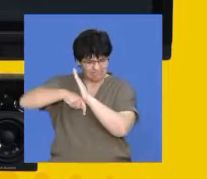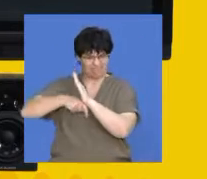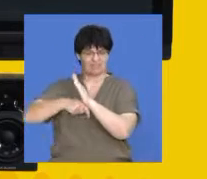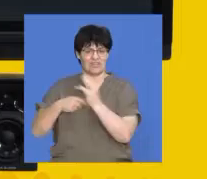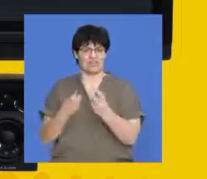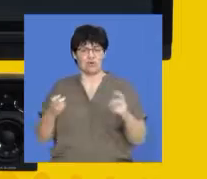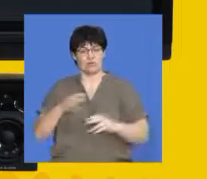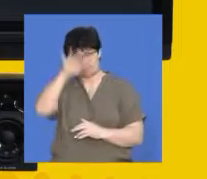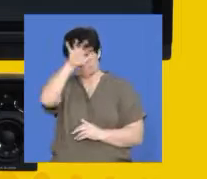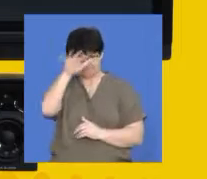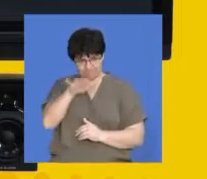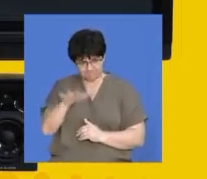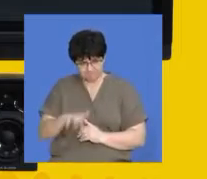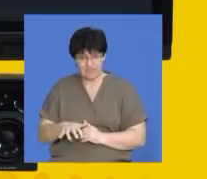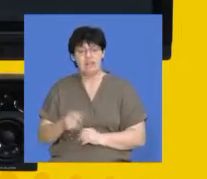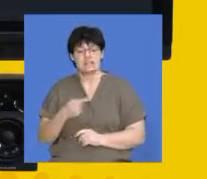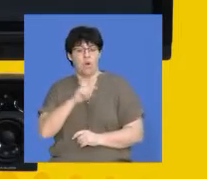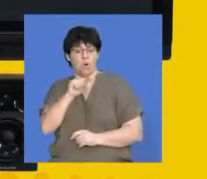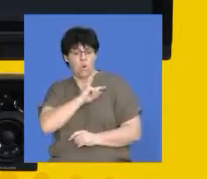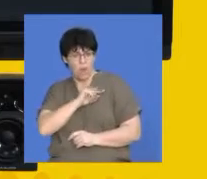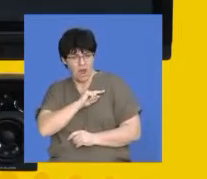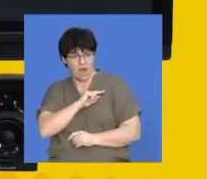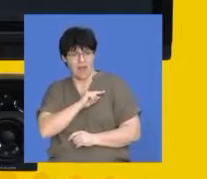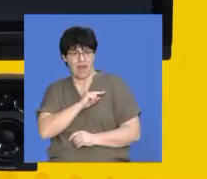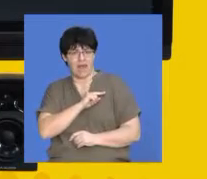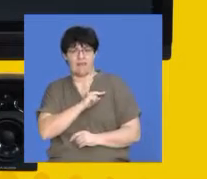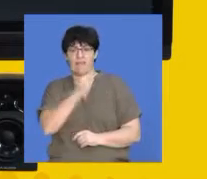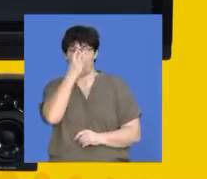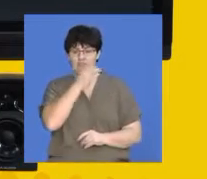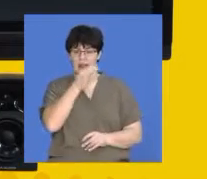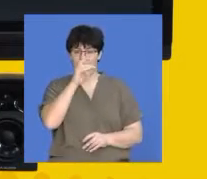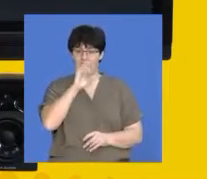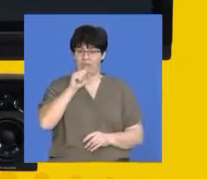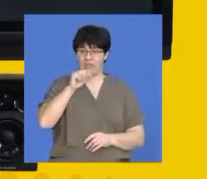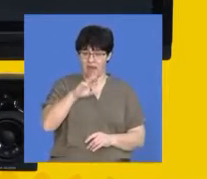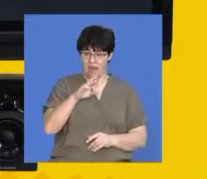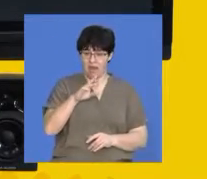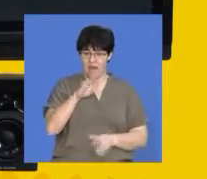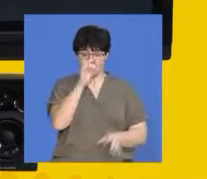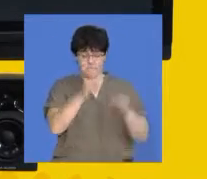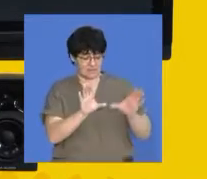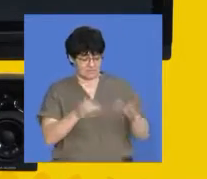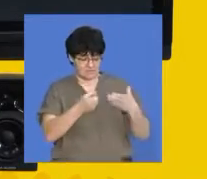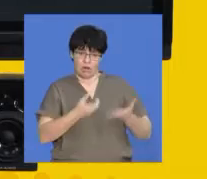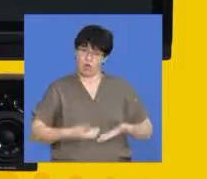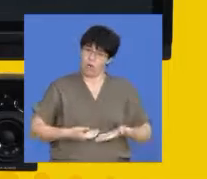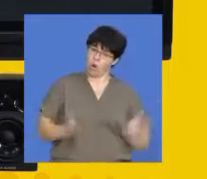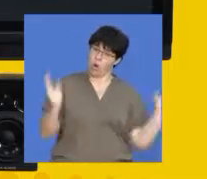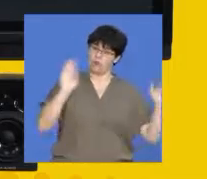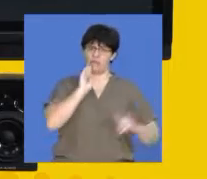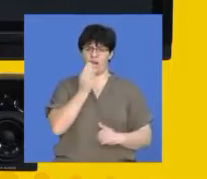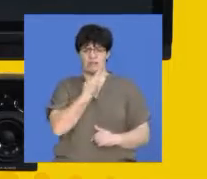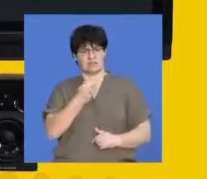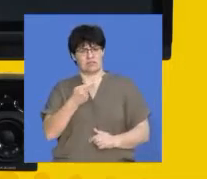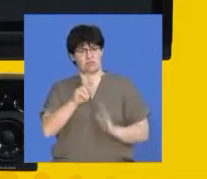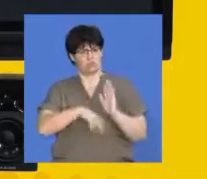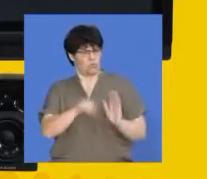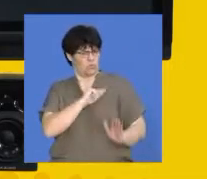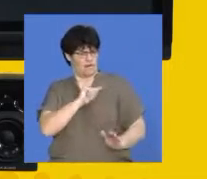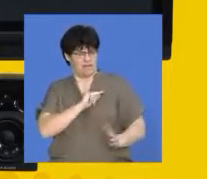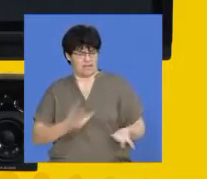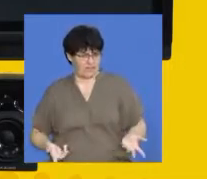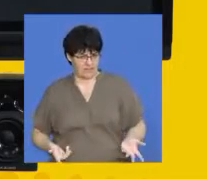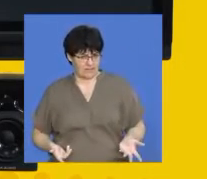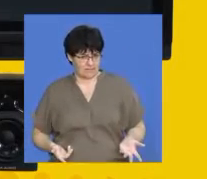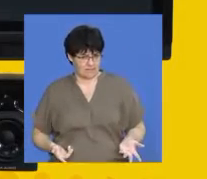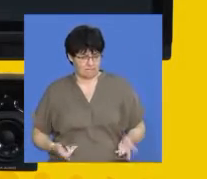Throughout the source, they were telling us the reasons why the Black Panther Party launched its breakfast program. And remember I told